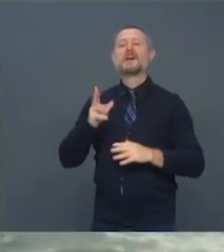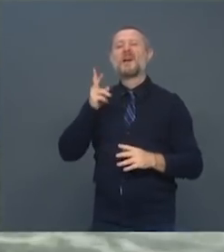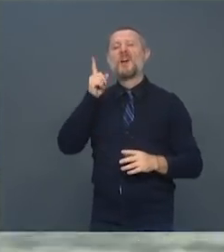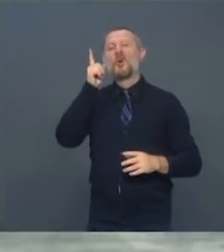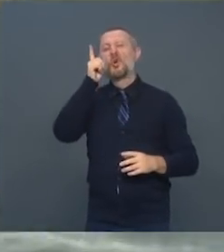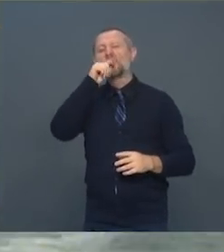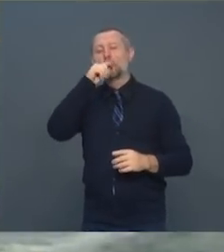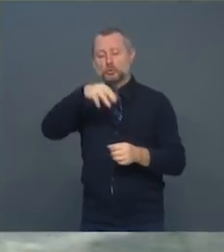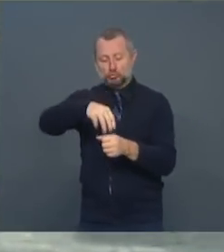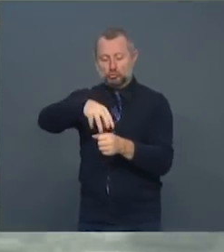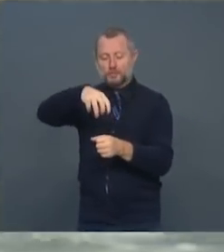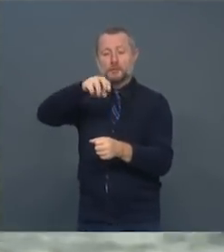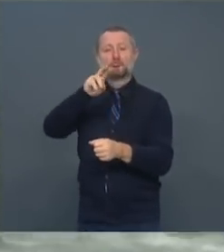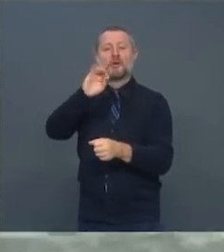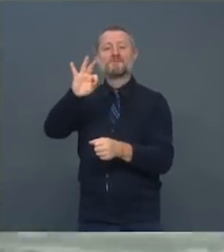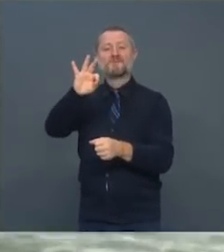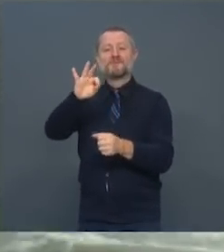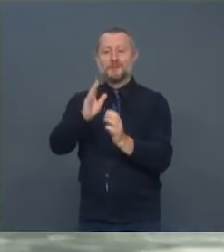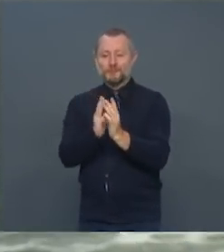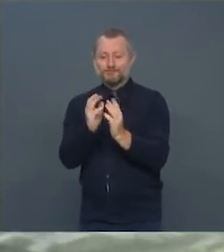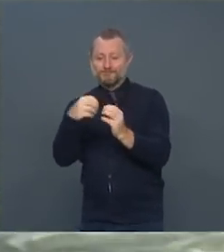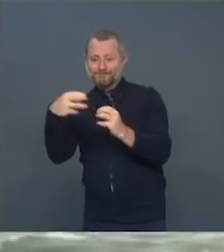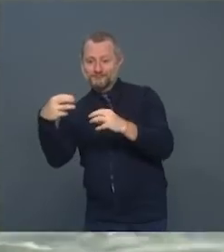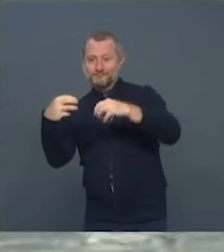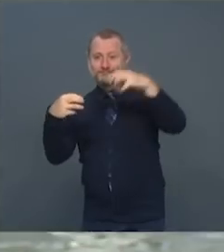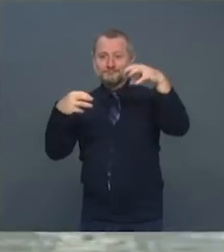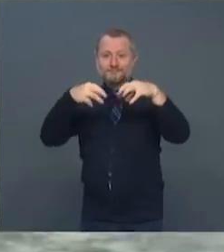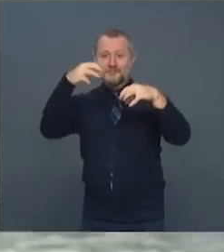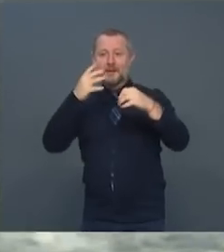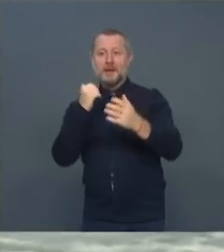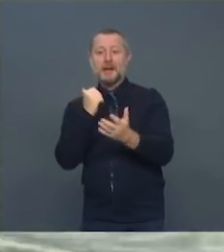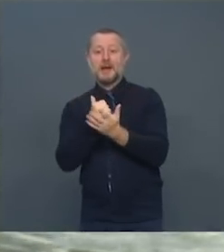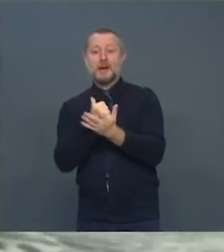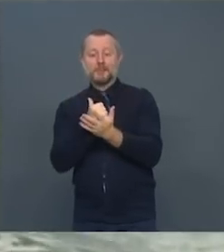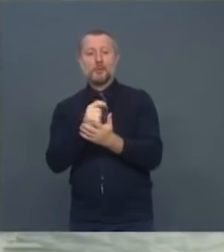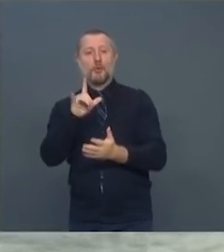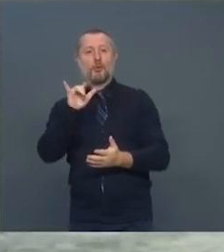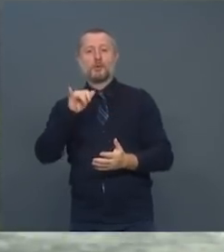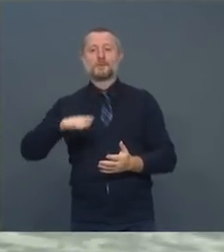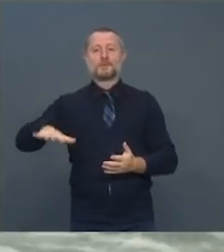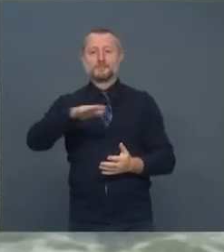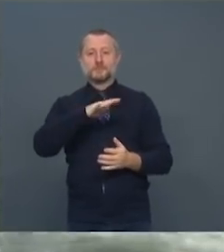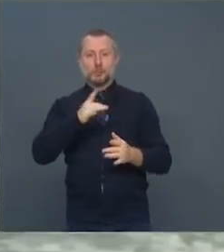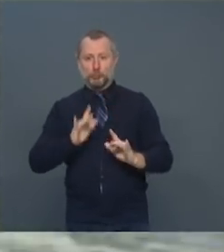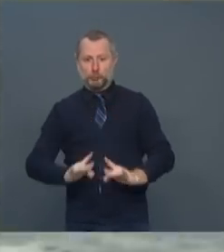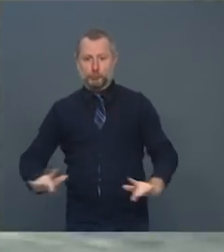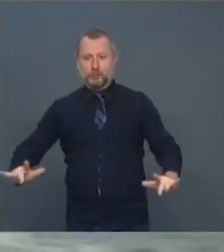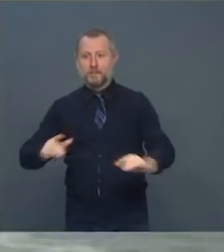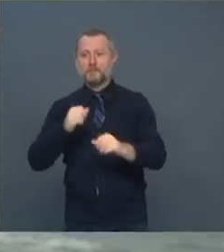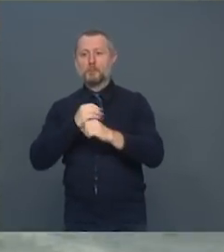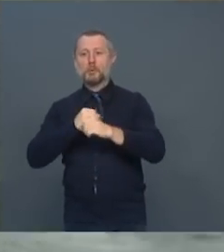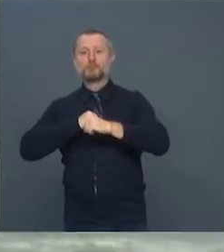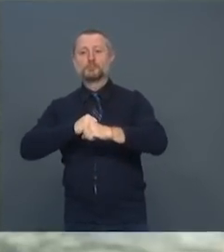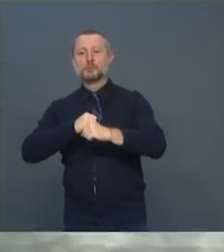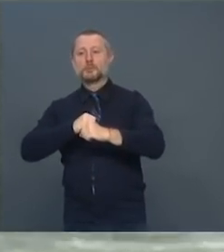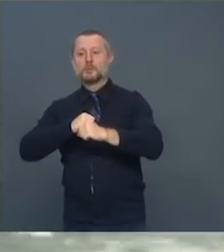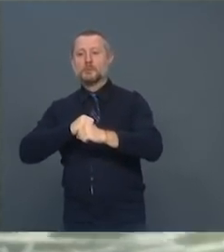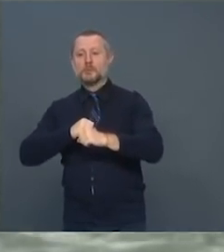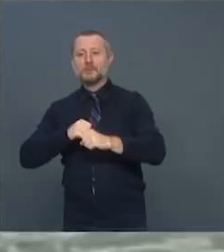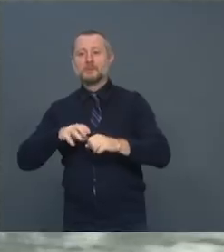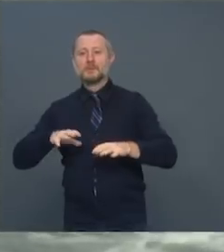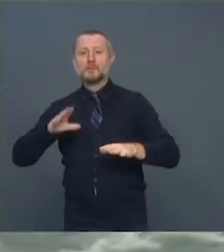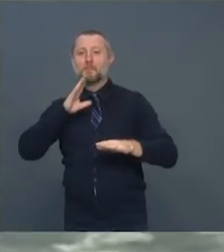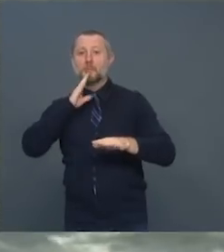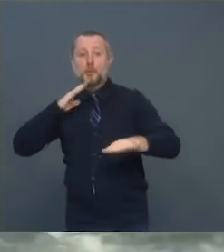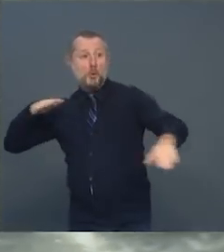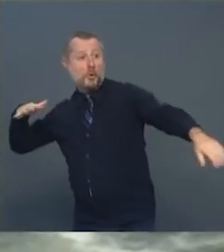The artificial reefs help Long Island so many different ways. They help with shoreline erosion. They help